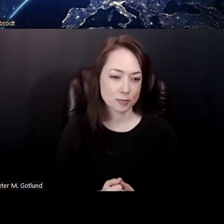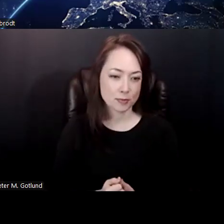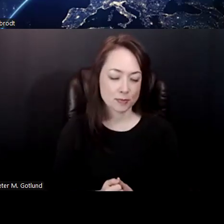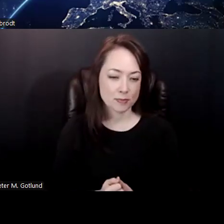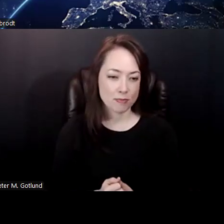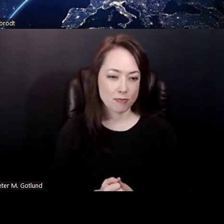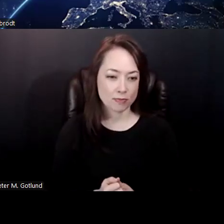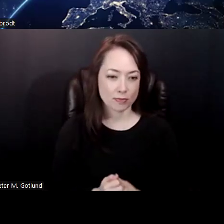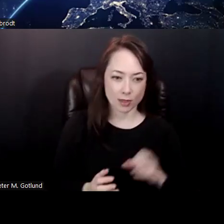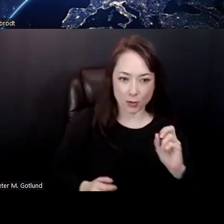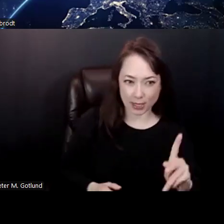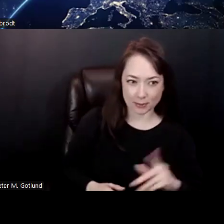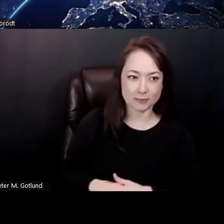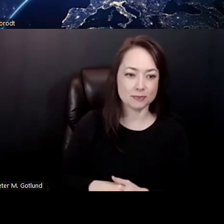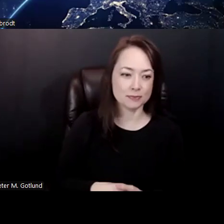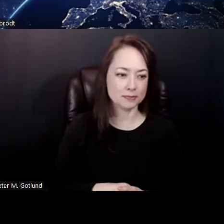Okay.